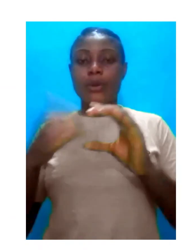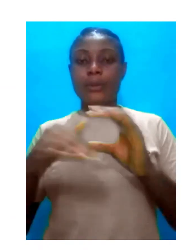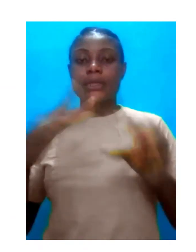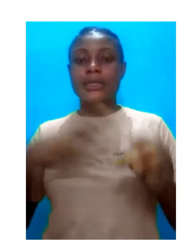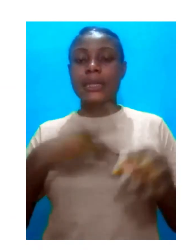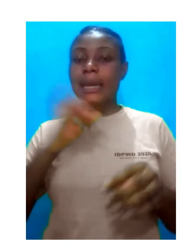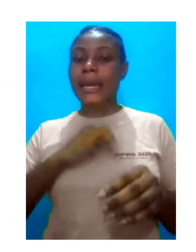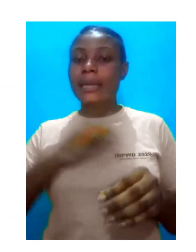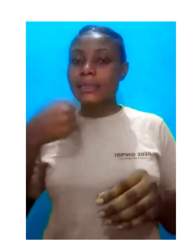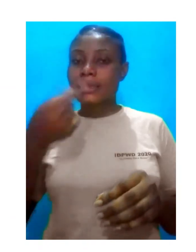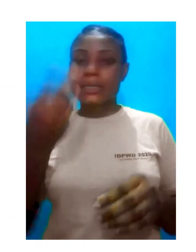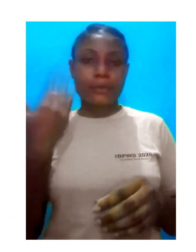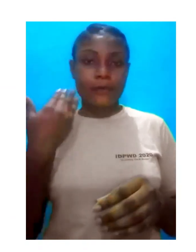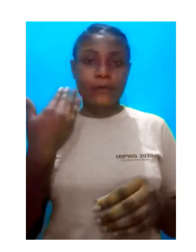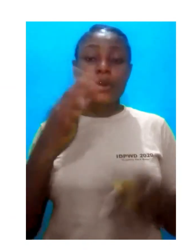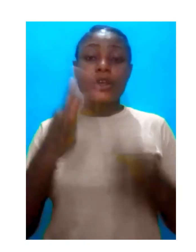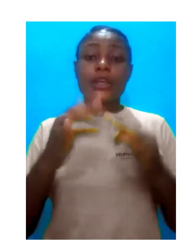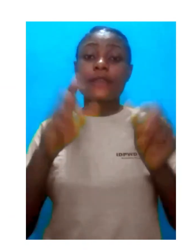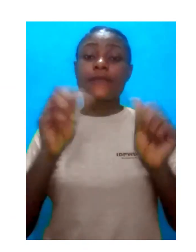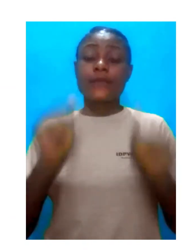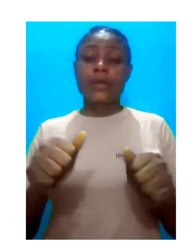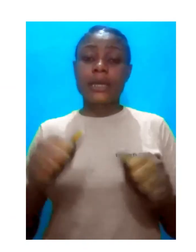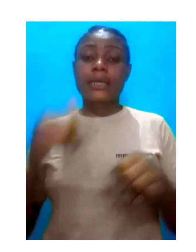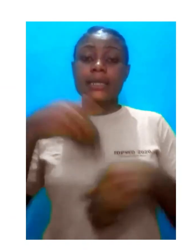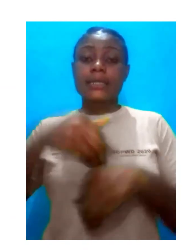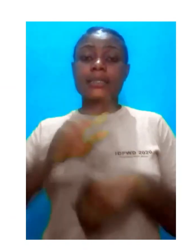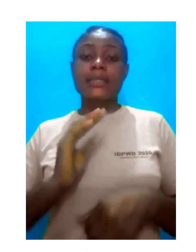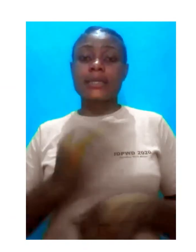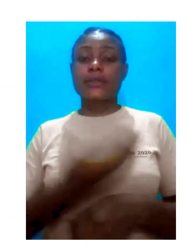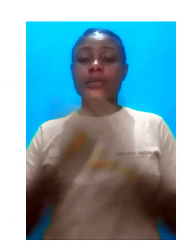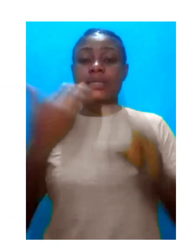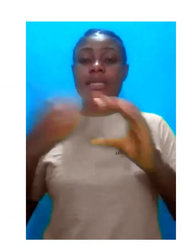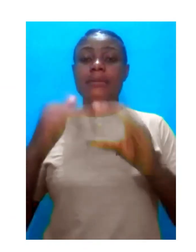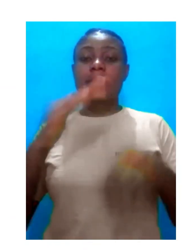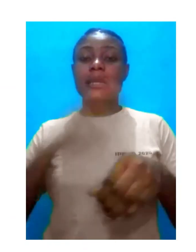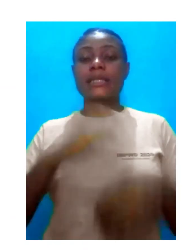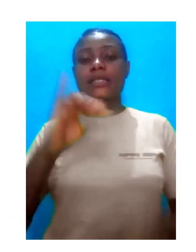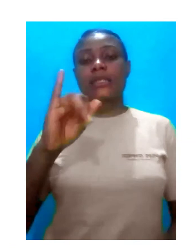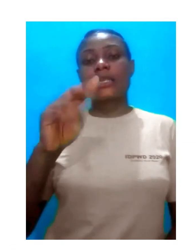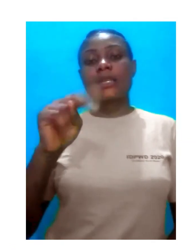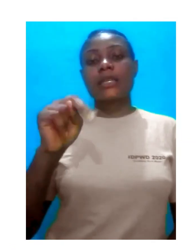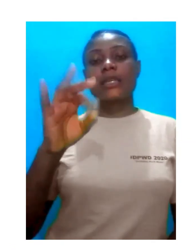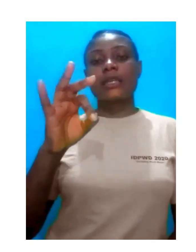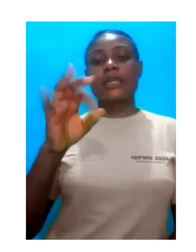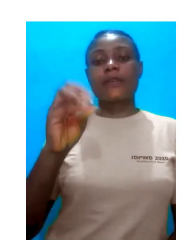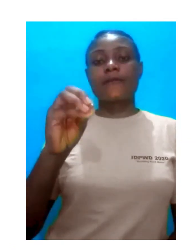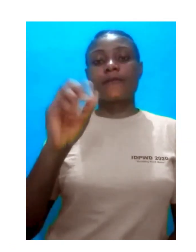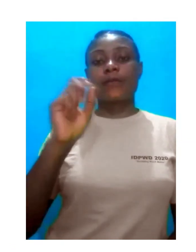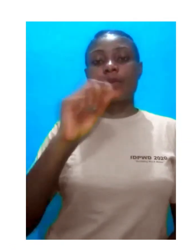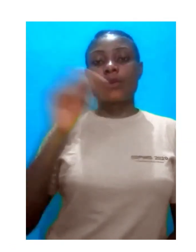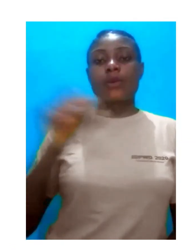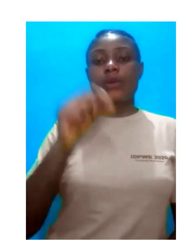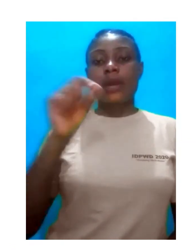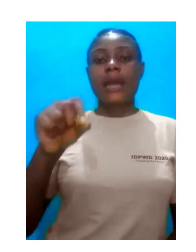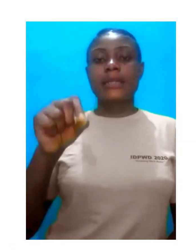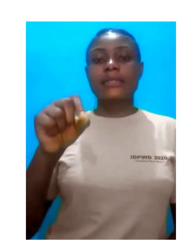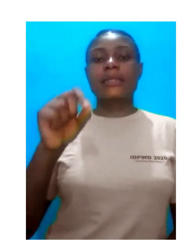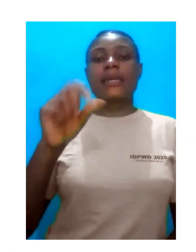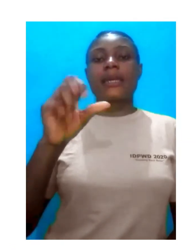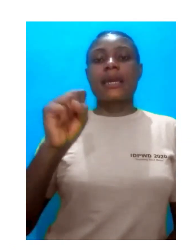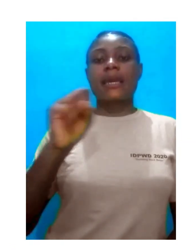Please drop your comment, as I would always say, and if you can, send us an email on